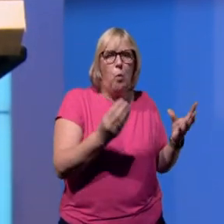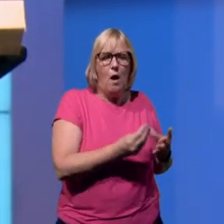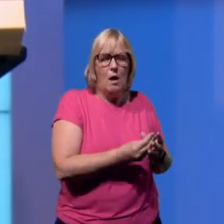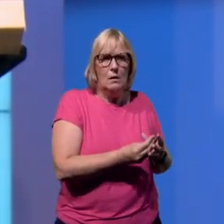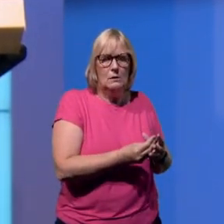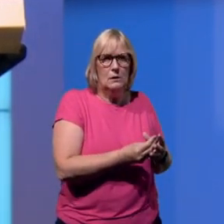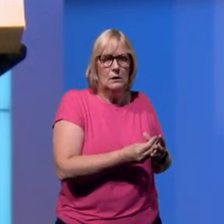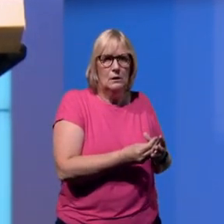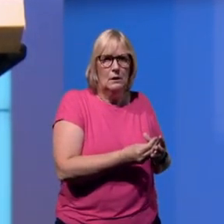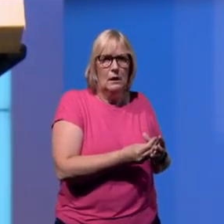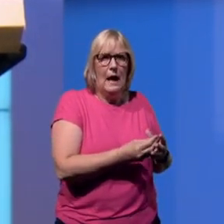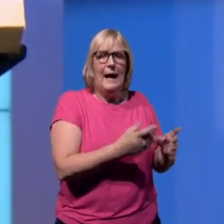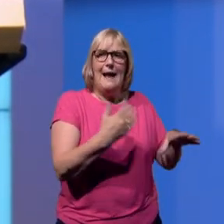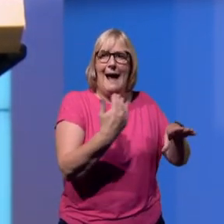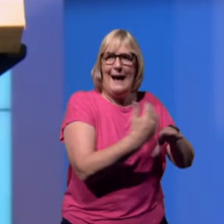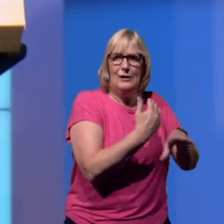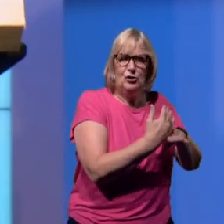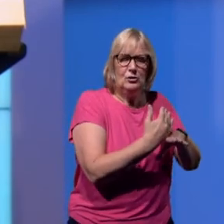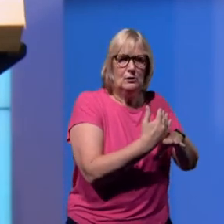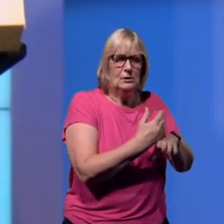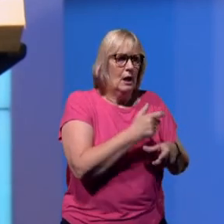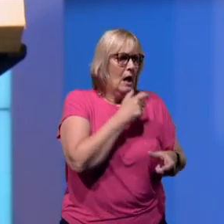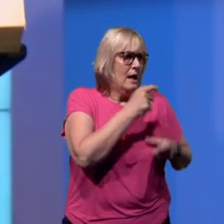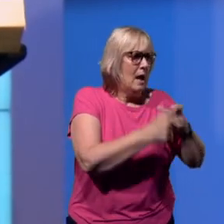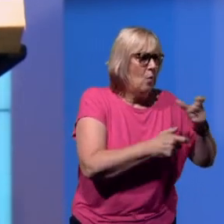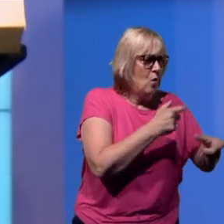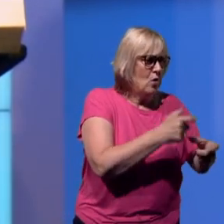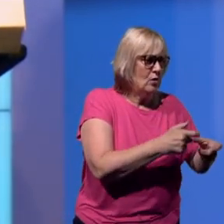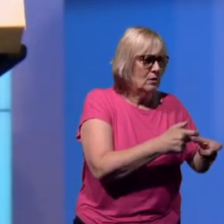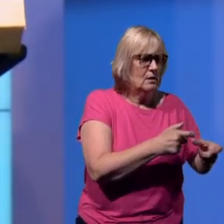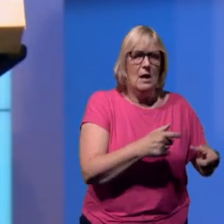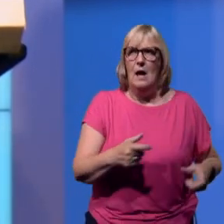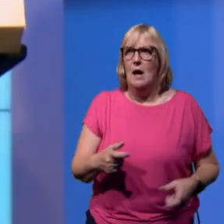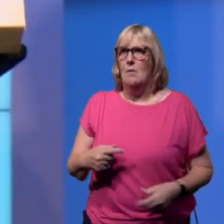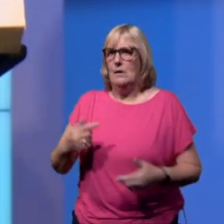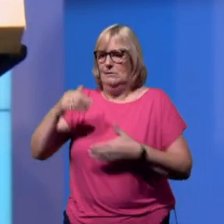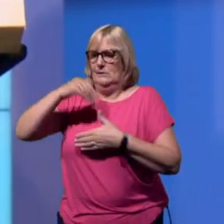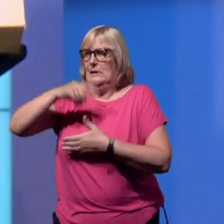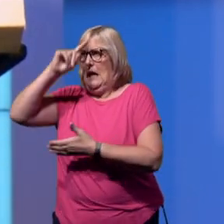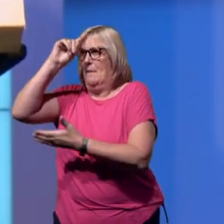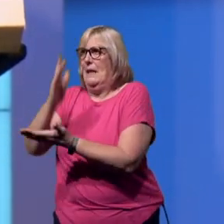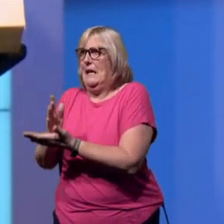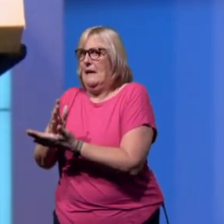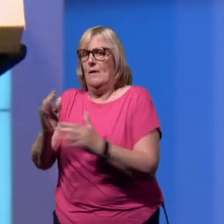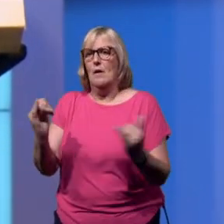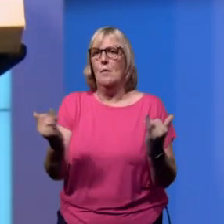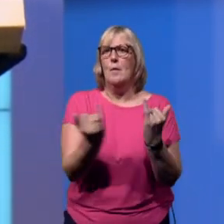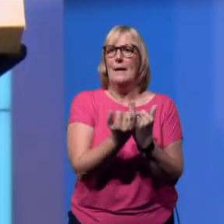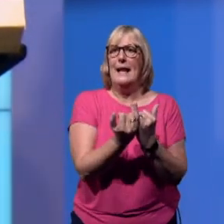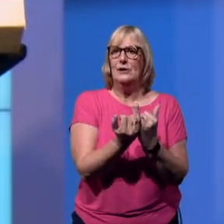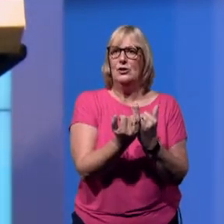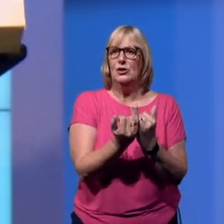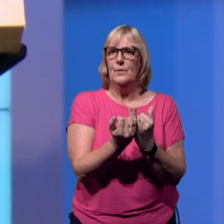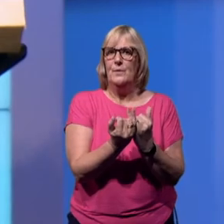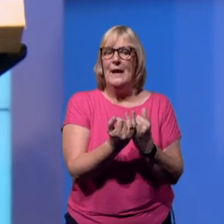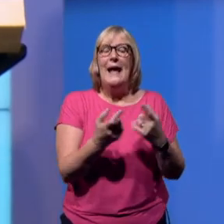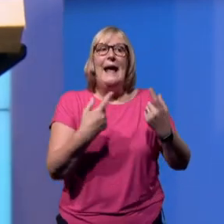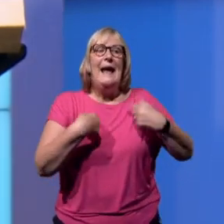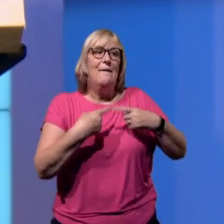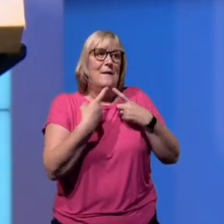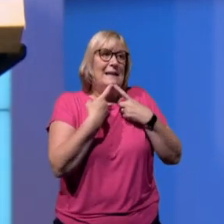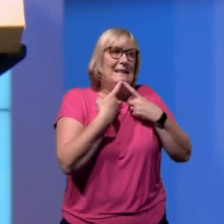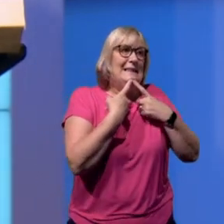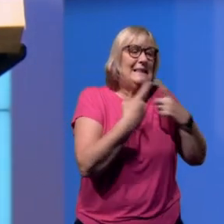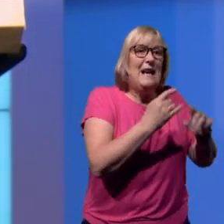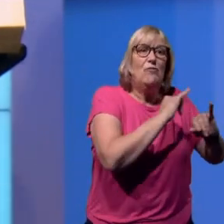whatever claim we make for the uniqueness of the Lord Jesus Christ. Yes, there could be a danger of being unkind